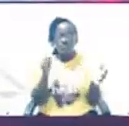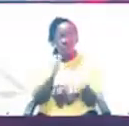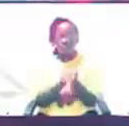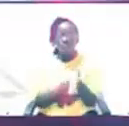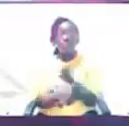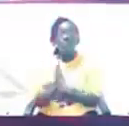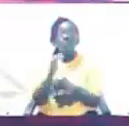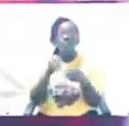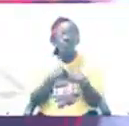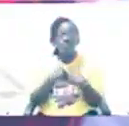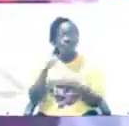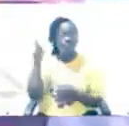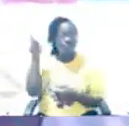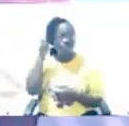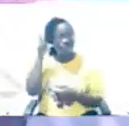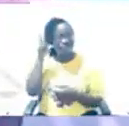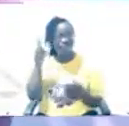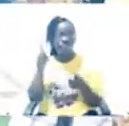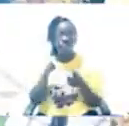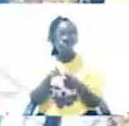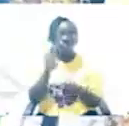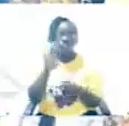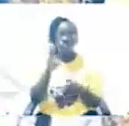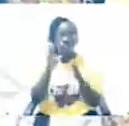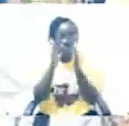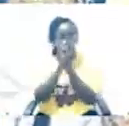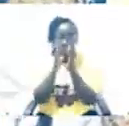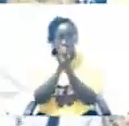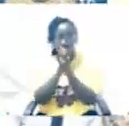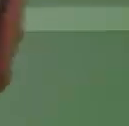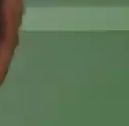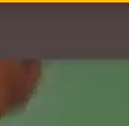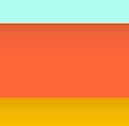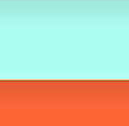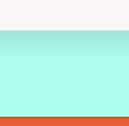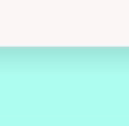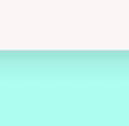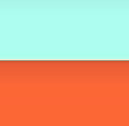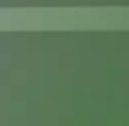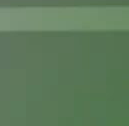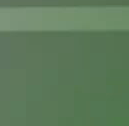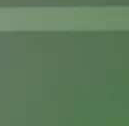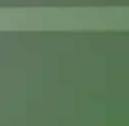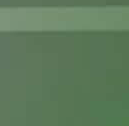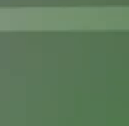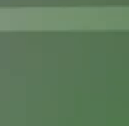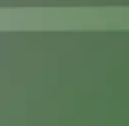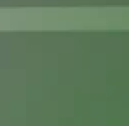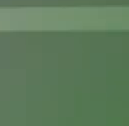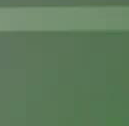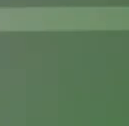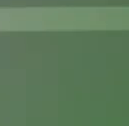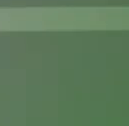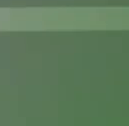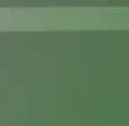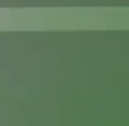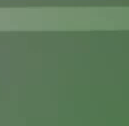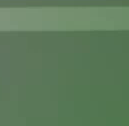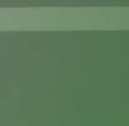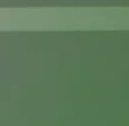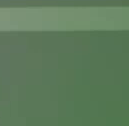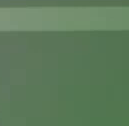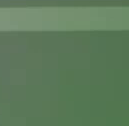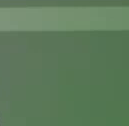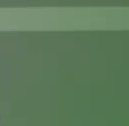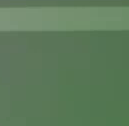Amen. Now, I want everybody to listen to this instruction. Look. Hello, beloved in Christ. We hope this message was a blessing to